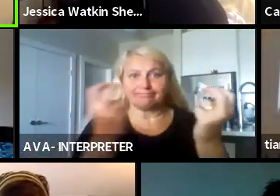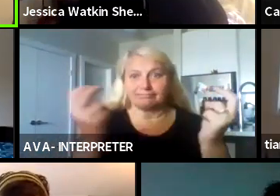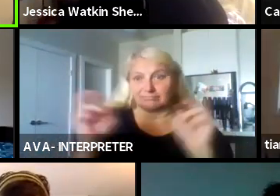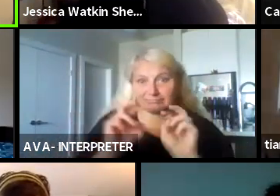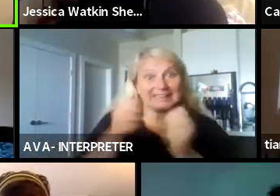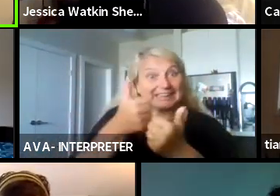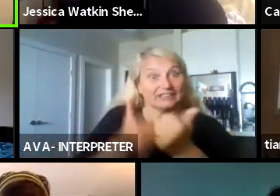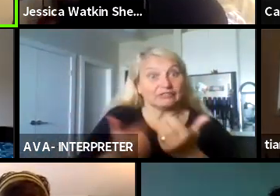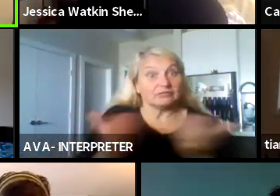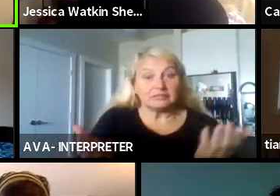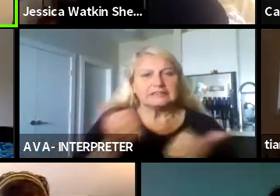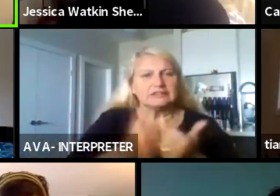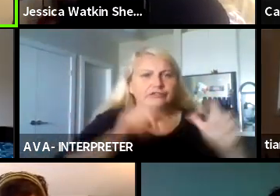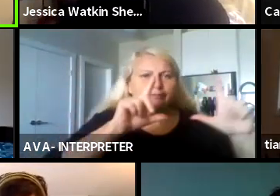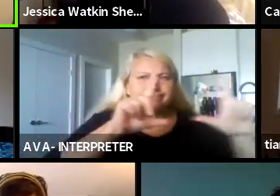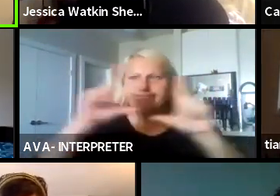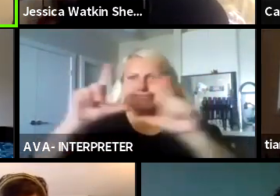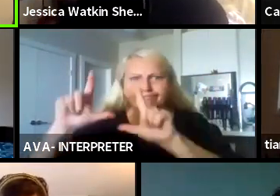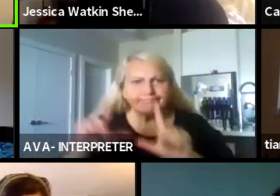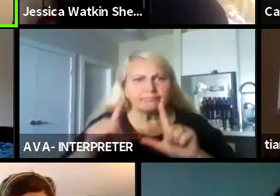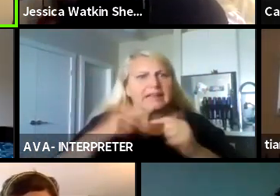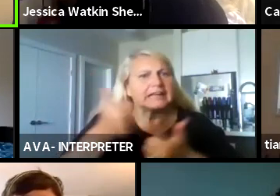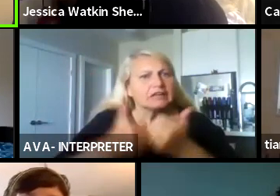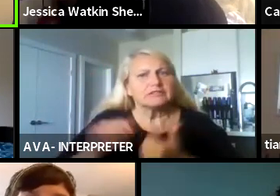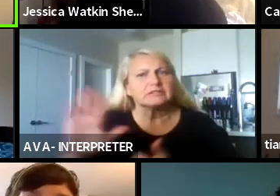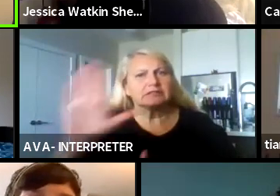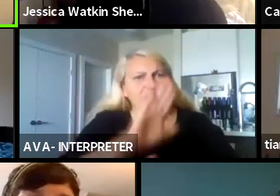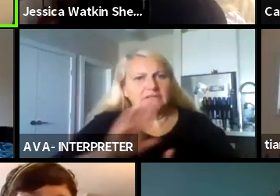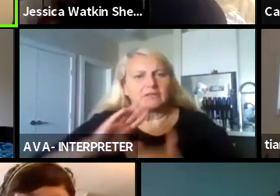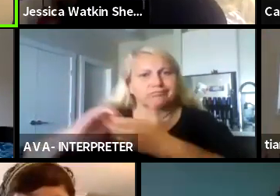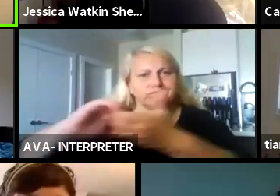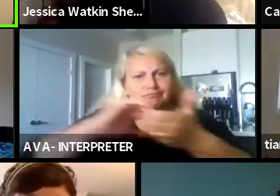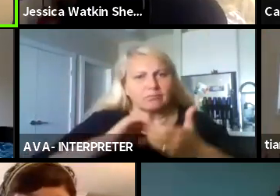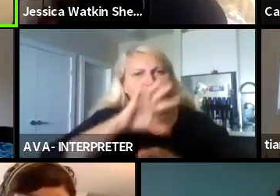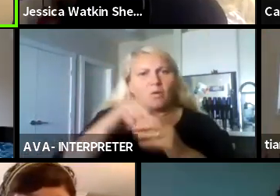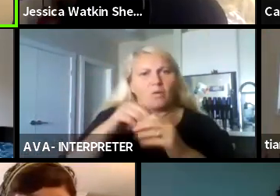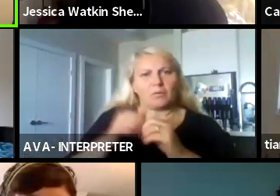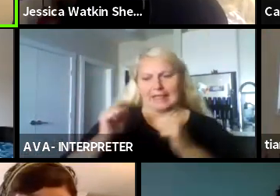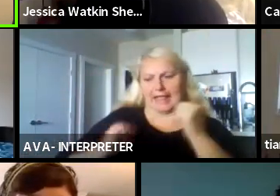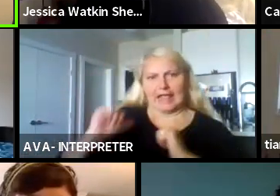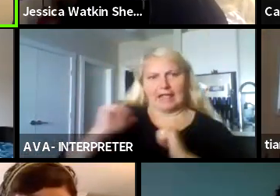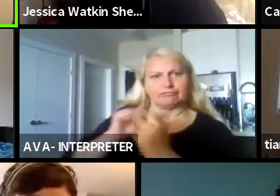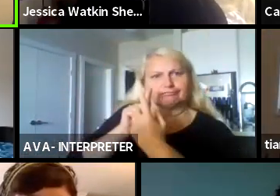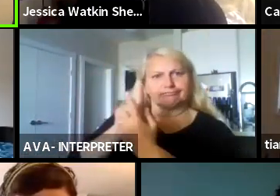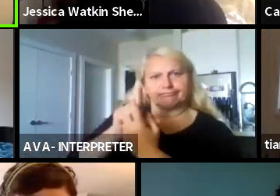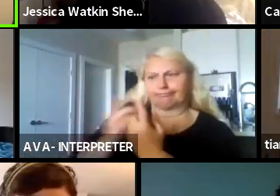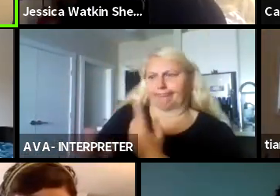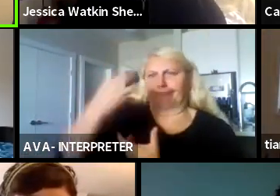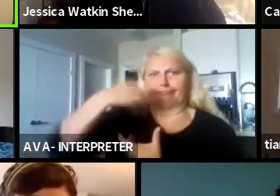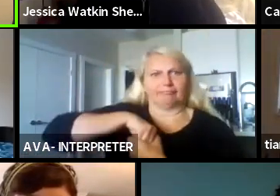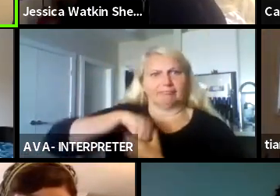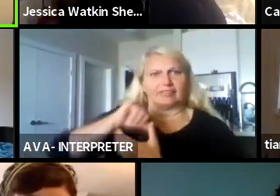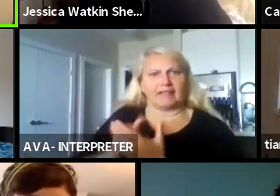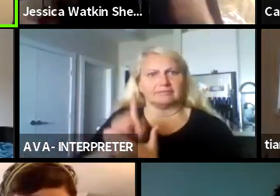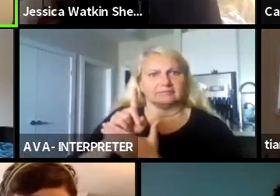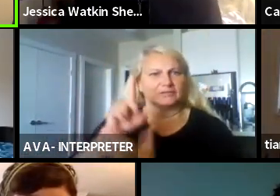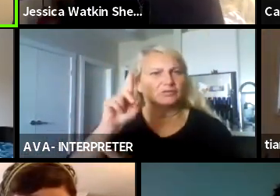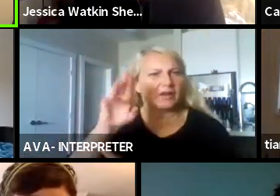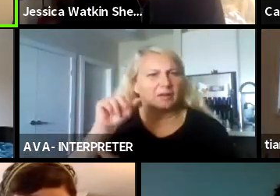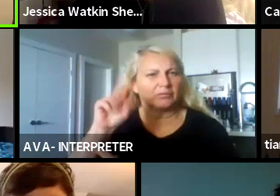together collaborating artists who have been involved in unsettling dramaturgy. And so you're going to get to experience how we